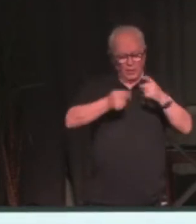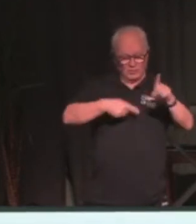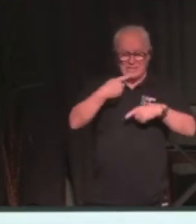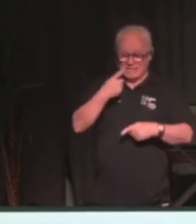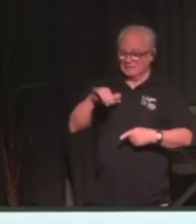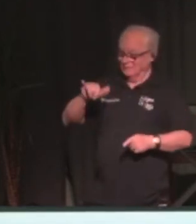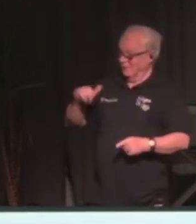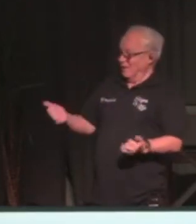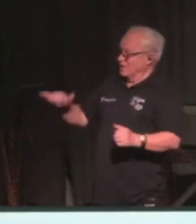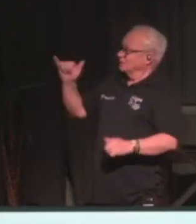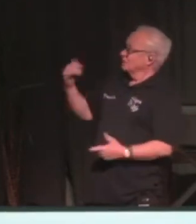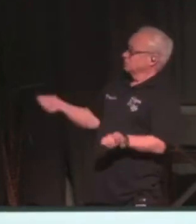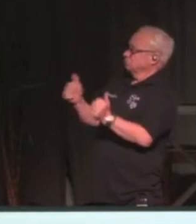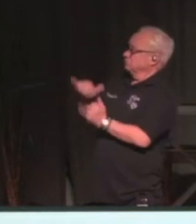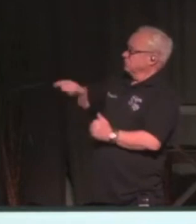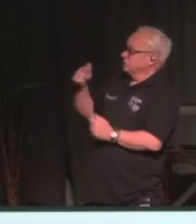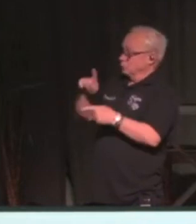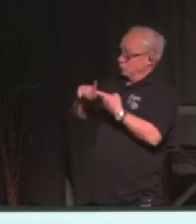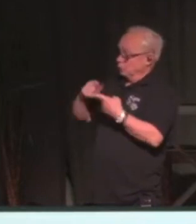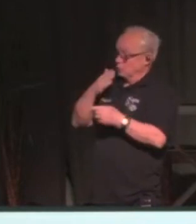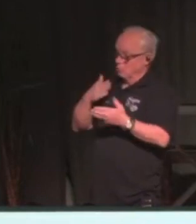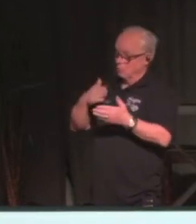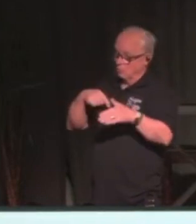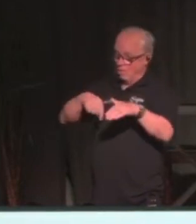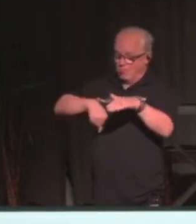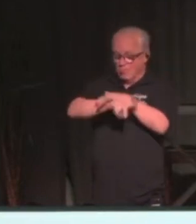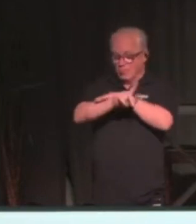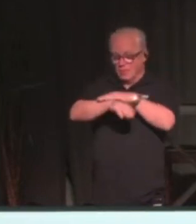saying yes to the mission.